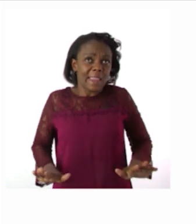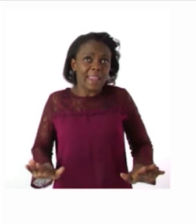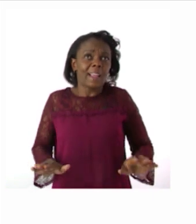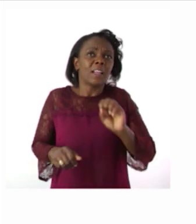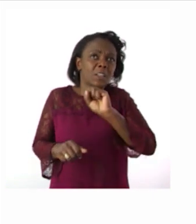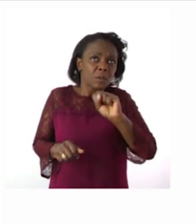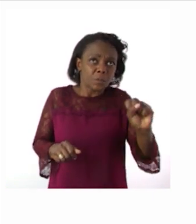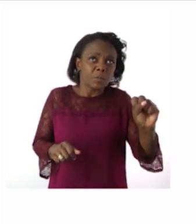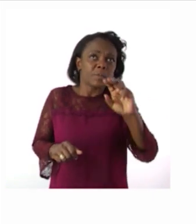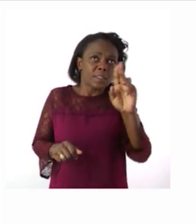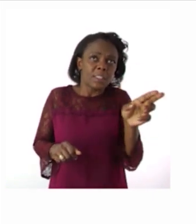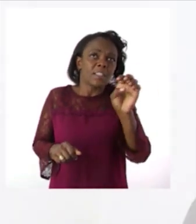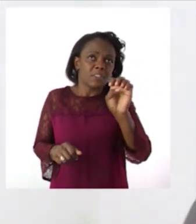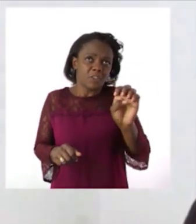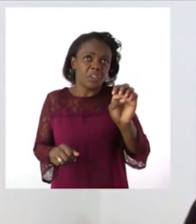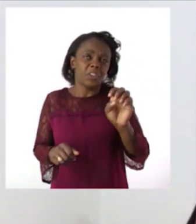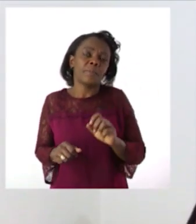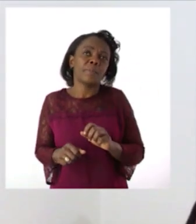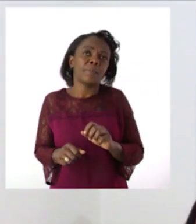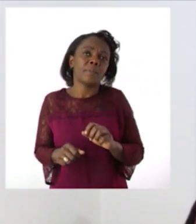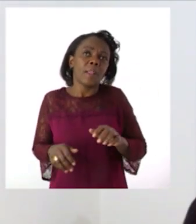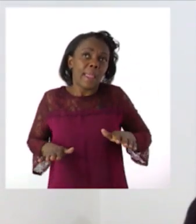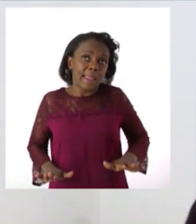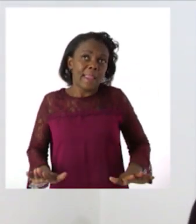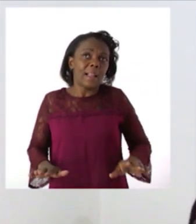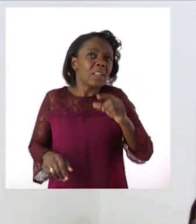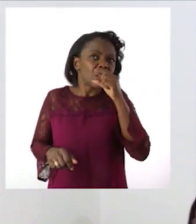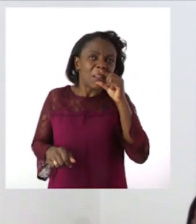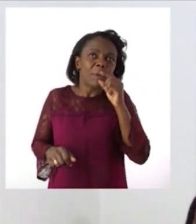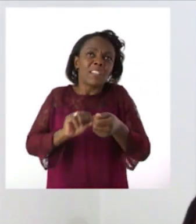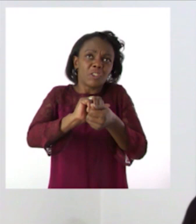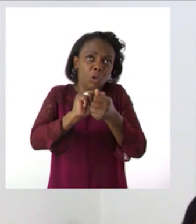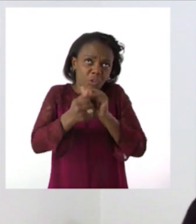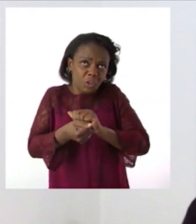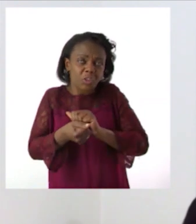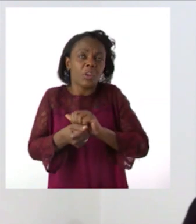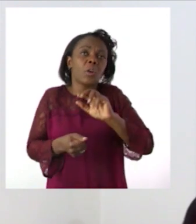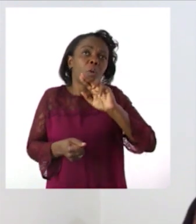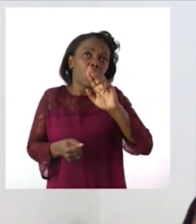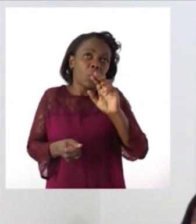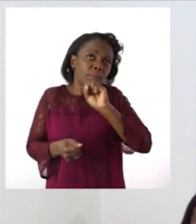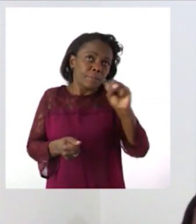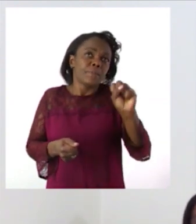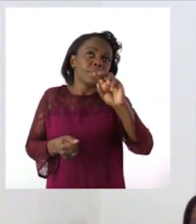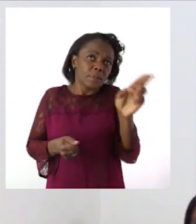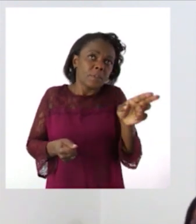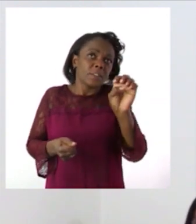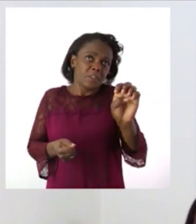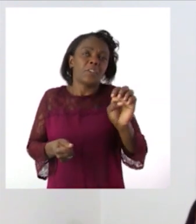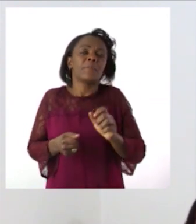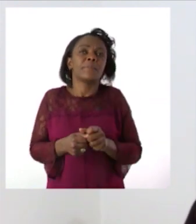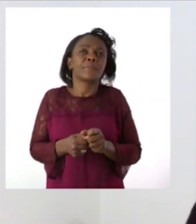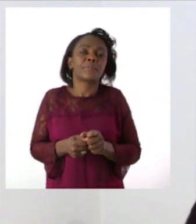a she. Very good. There you go. It's not that difficult. It's very easy. So Sarah, we replace